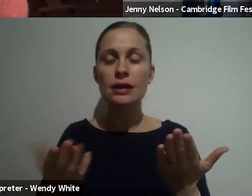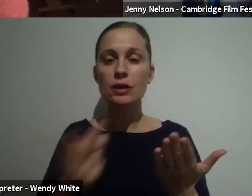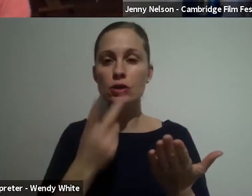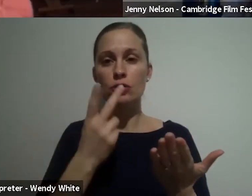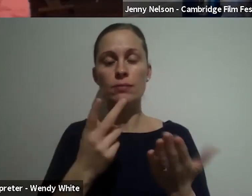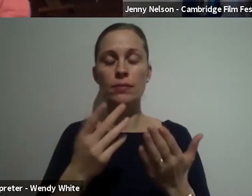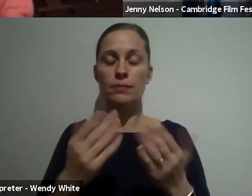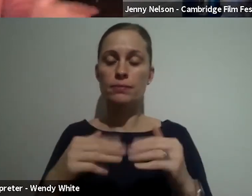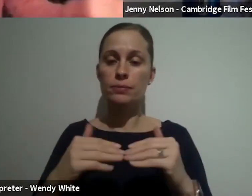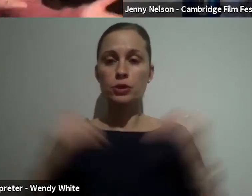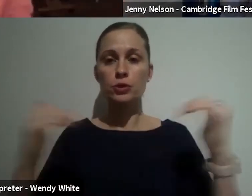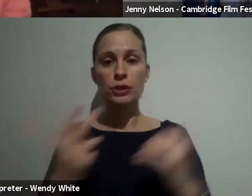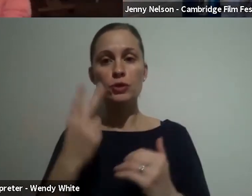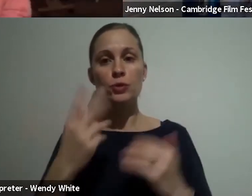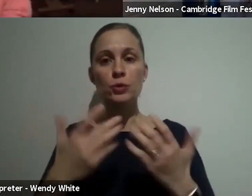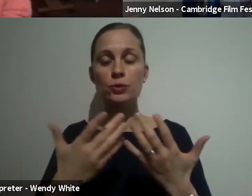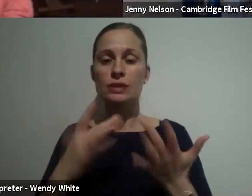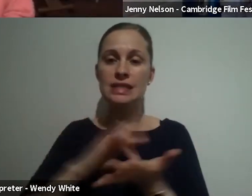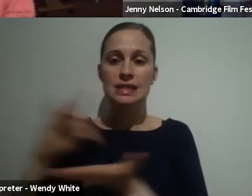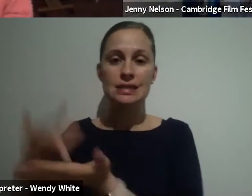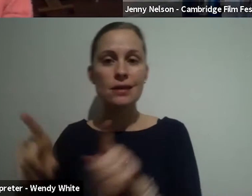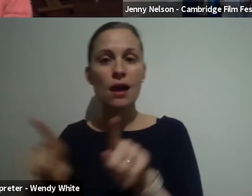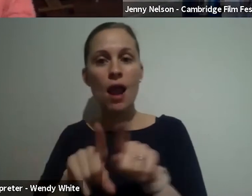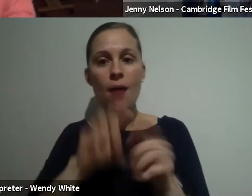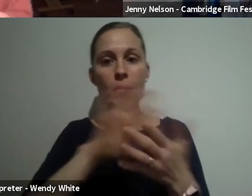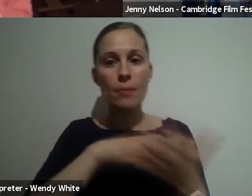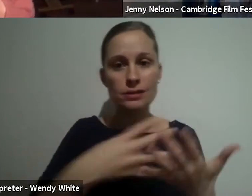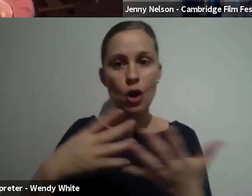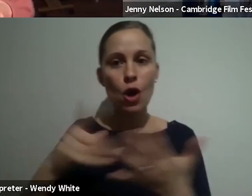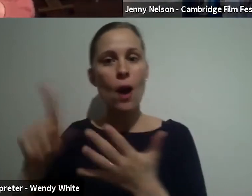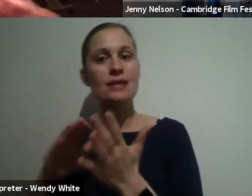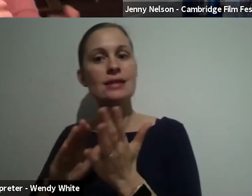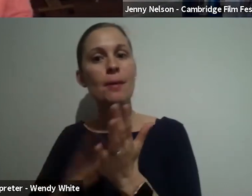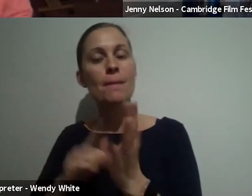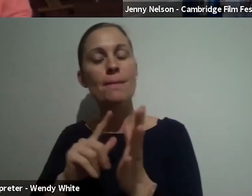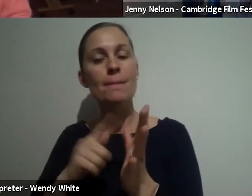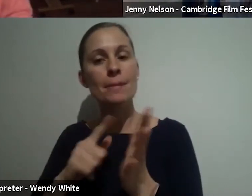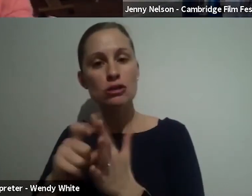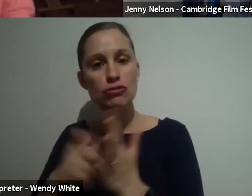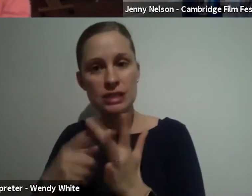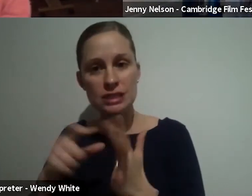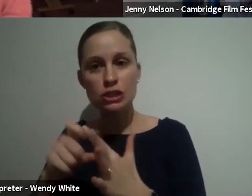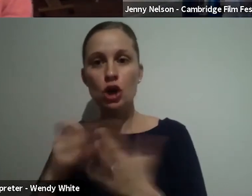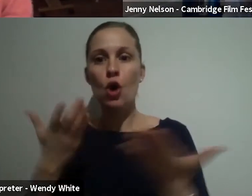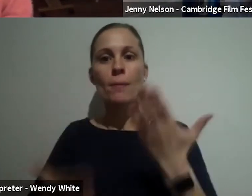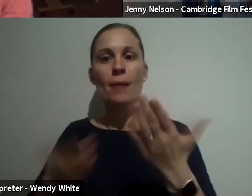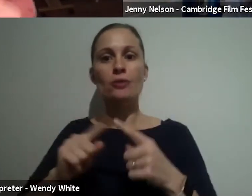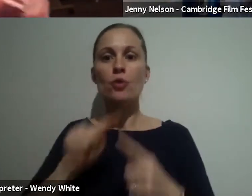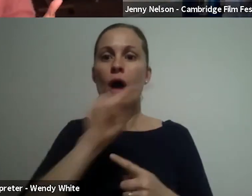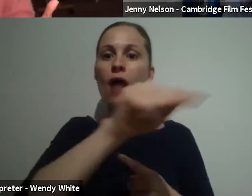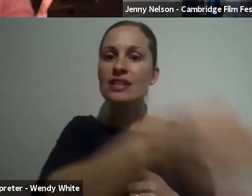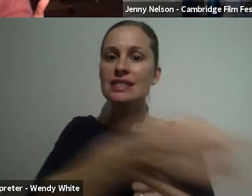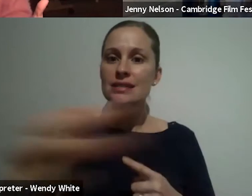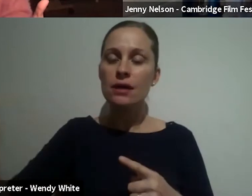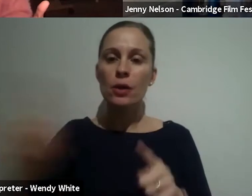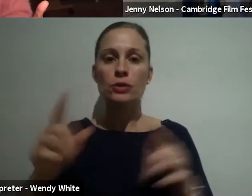at the right now and in the past, and the differences with other cities in Spain, that they were much